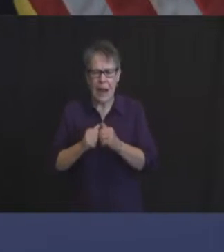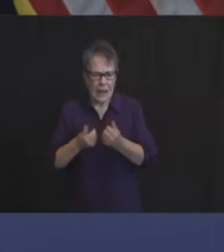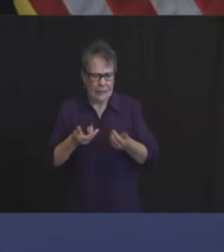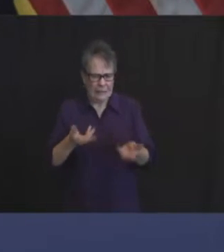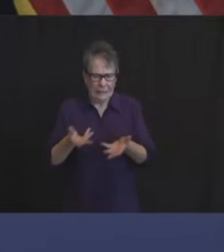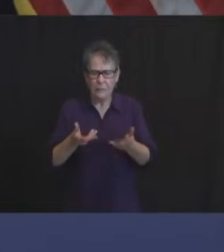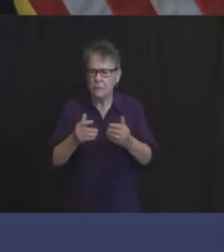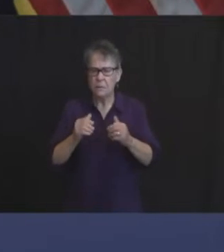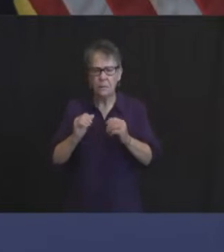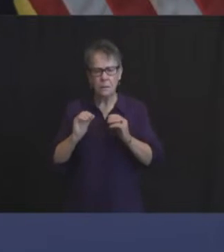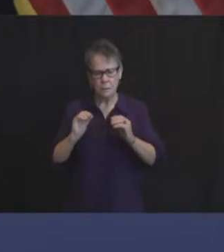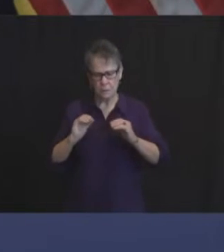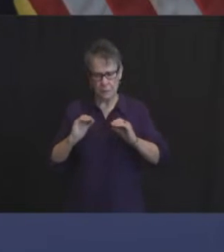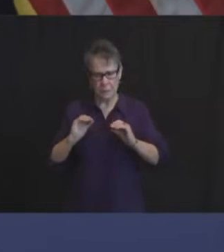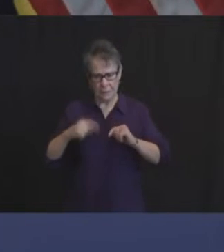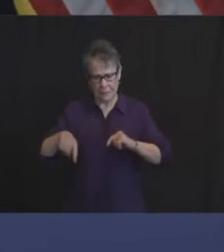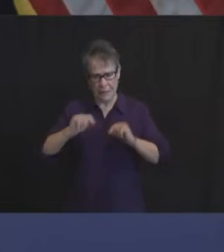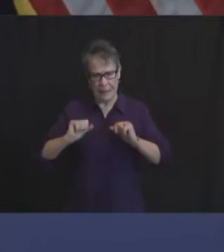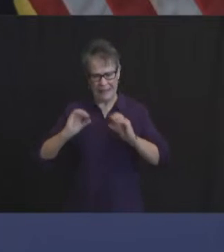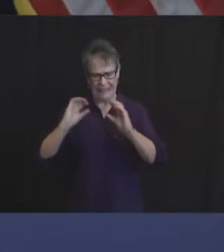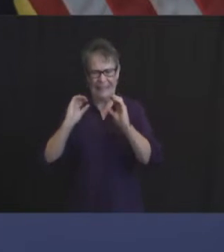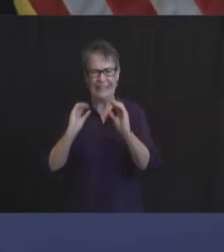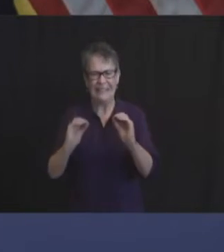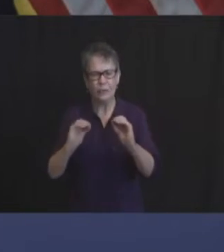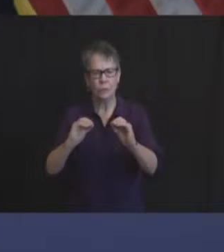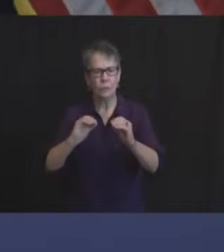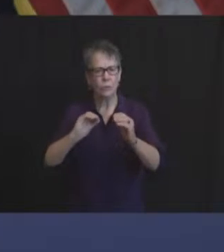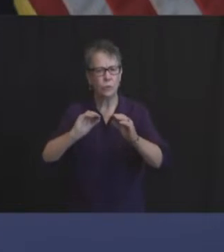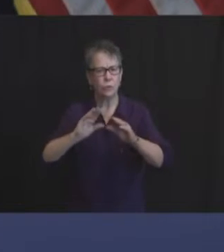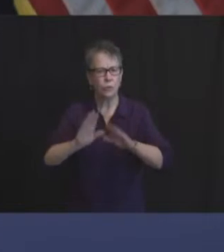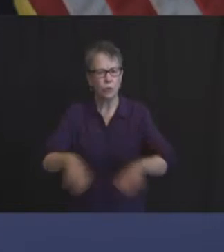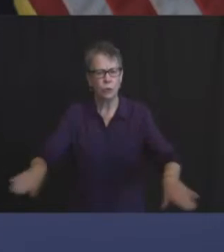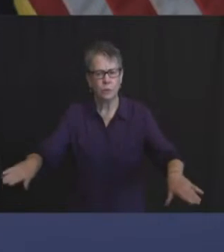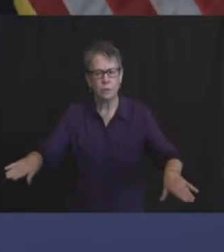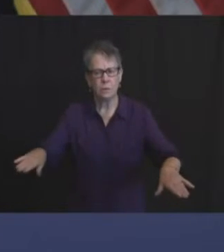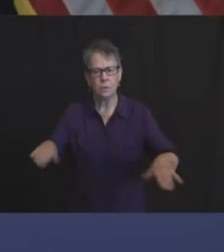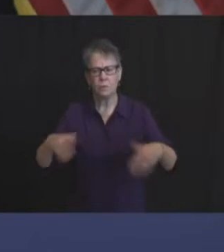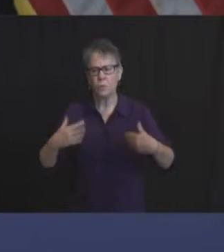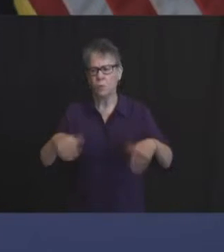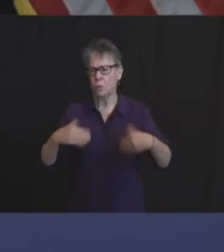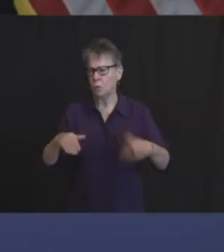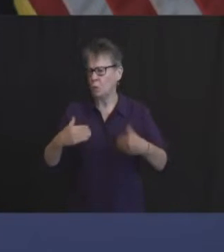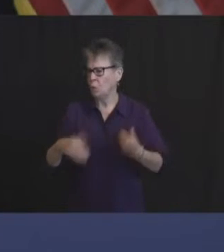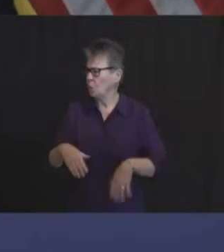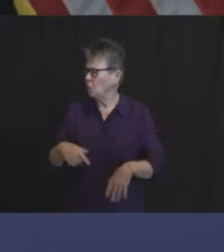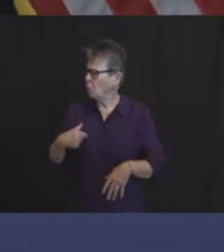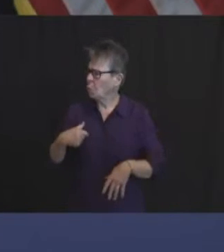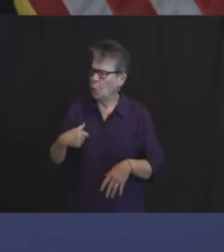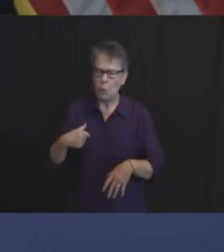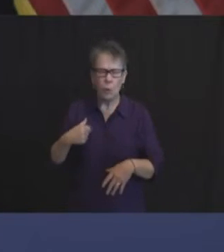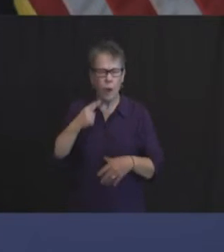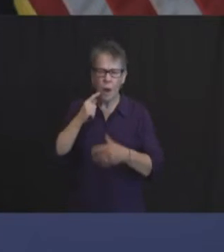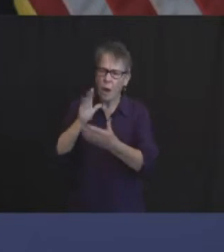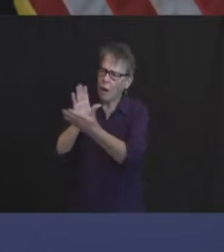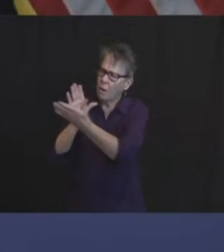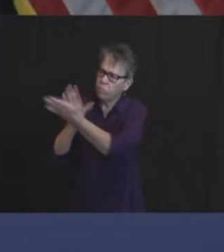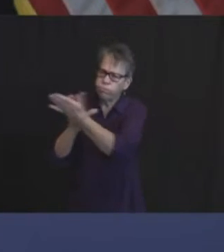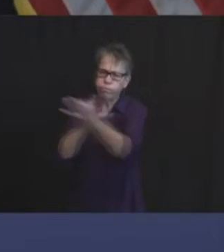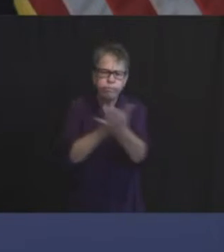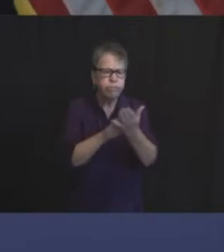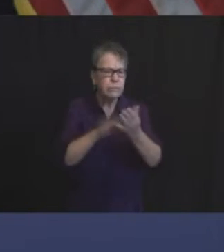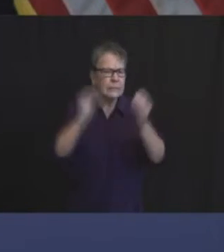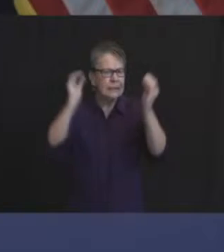commend our educators who have done yeoman's work upholding New Jersey's high-quality education